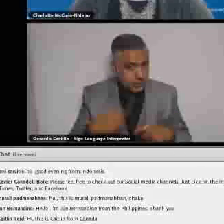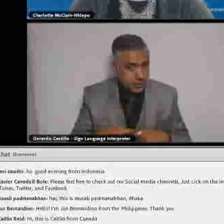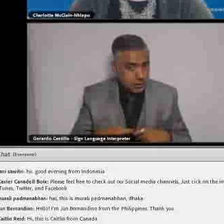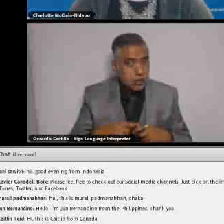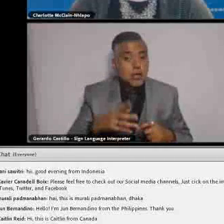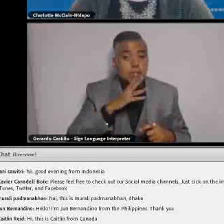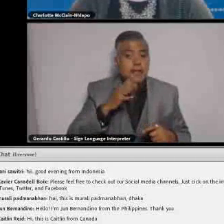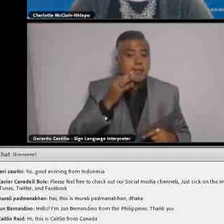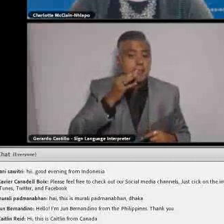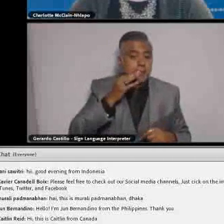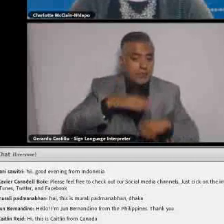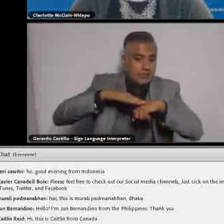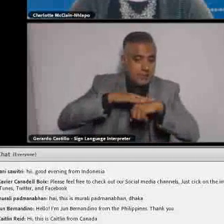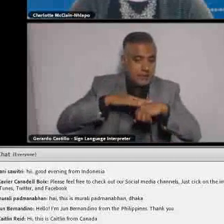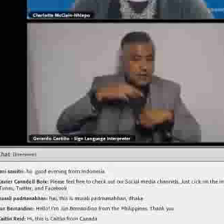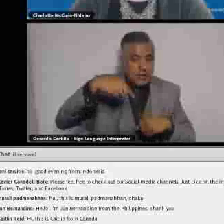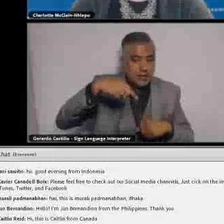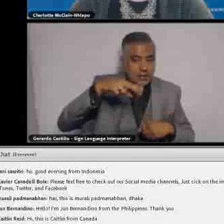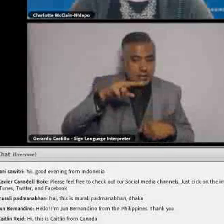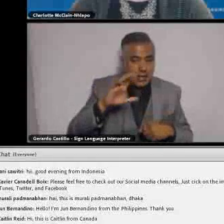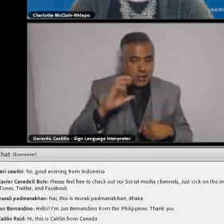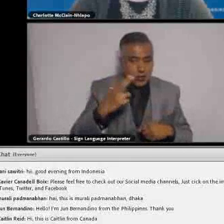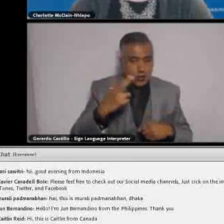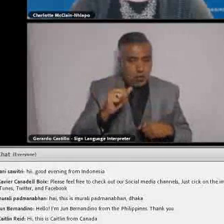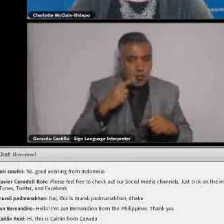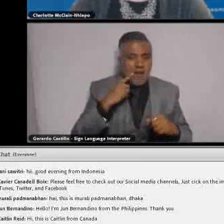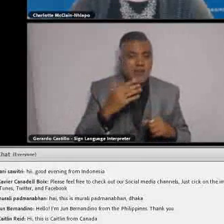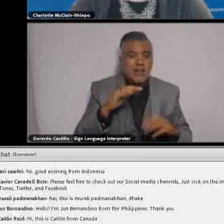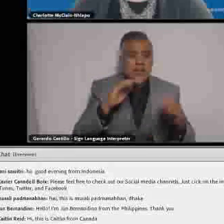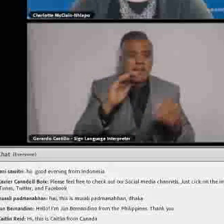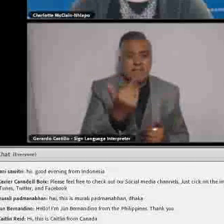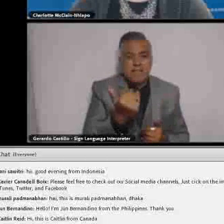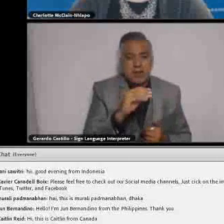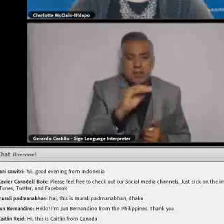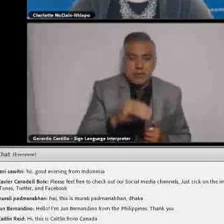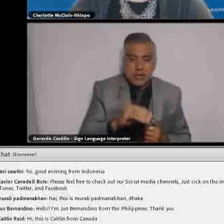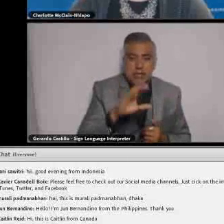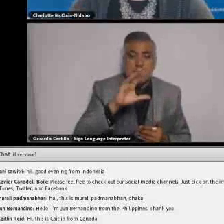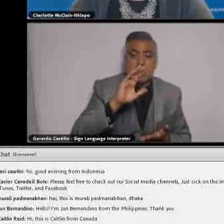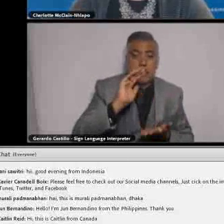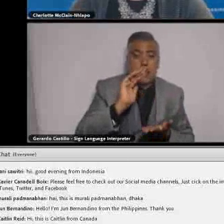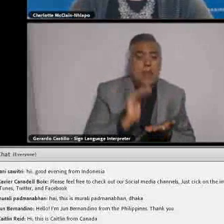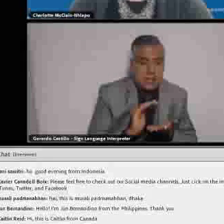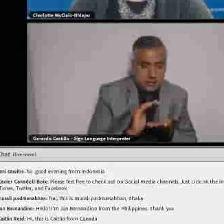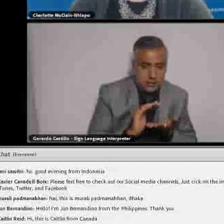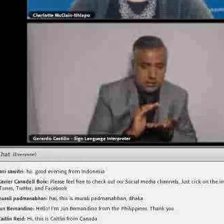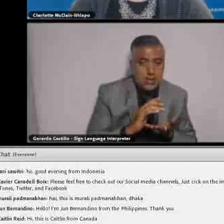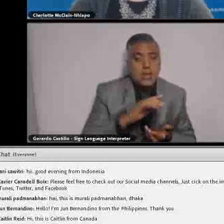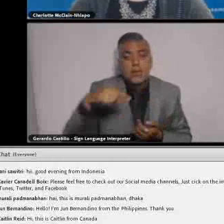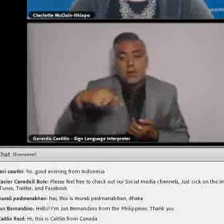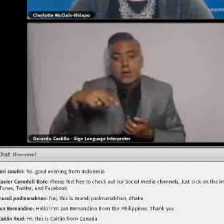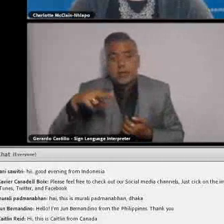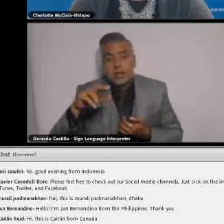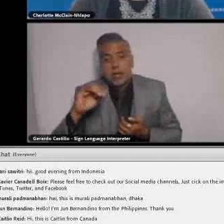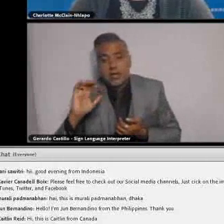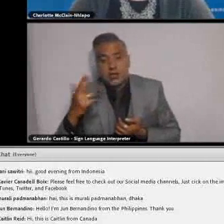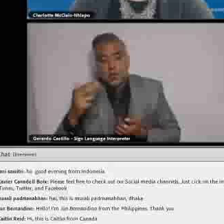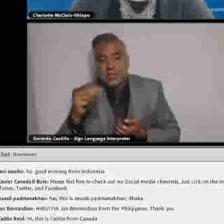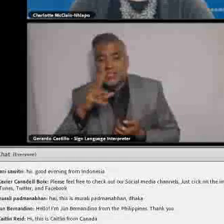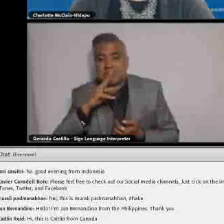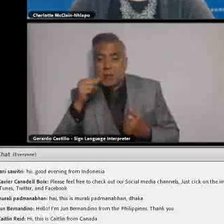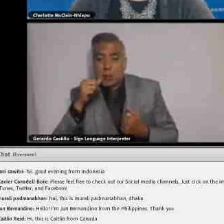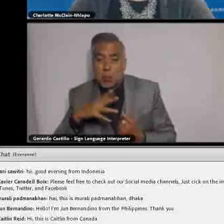that drops to 14%. So you have a 14% less chance of completing secondary school. And if you're a Quechua-speaking woman,